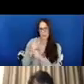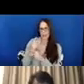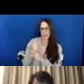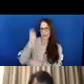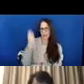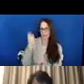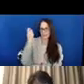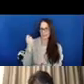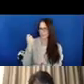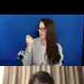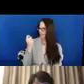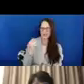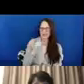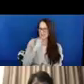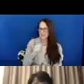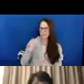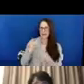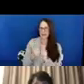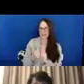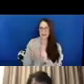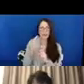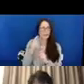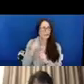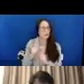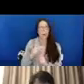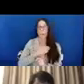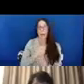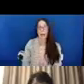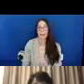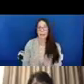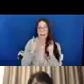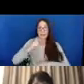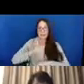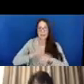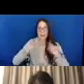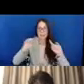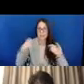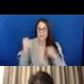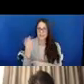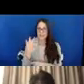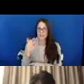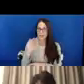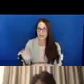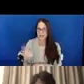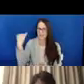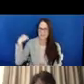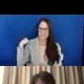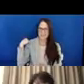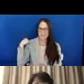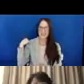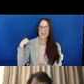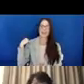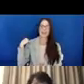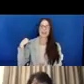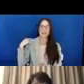which has not been updated for the entirety of my own lifetime since the 1980s. To enforce